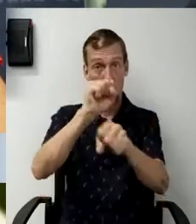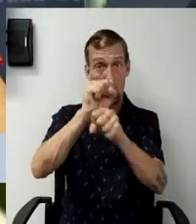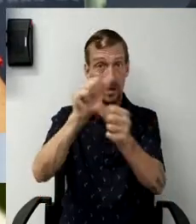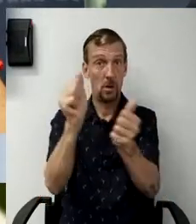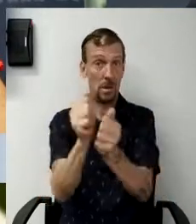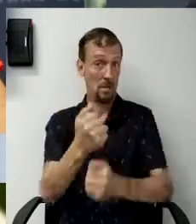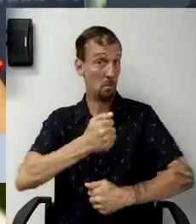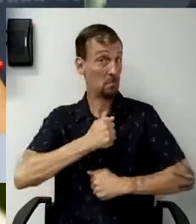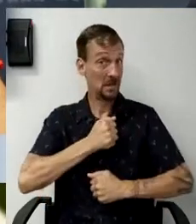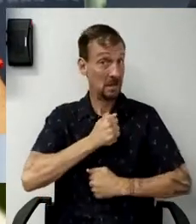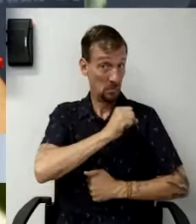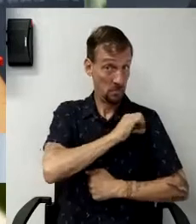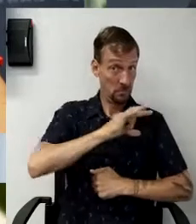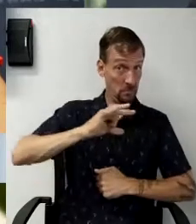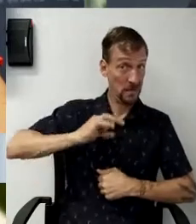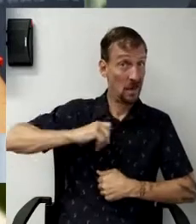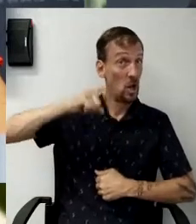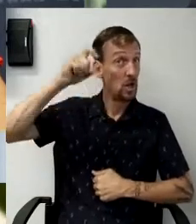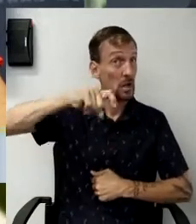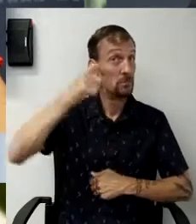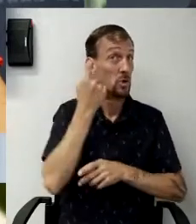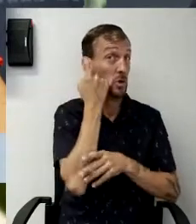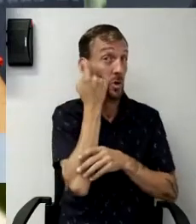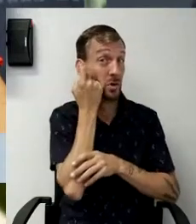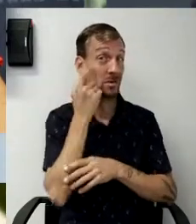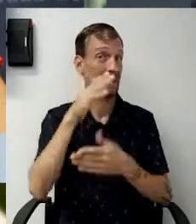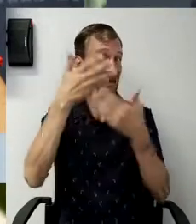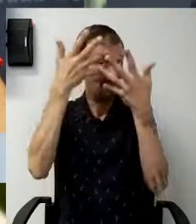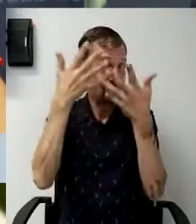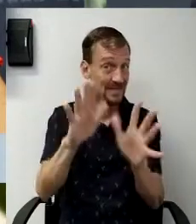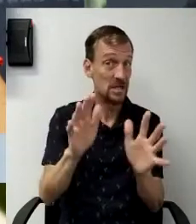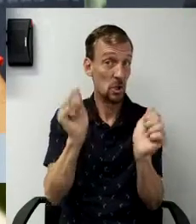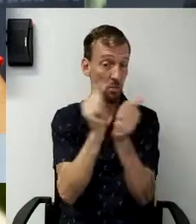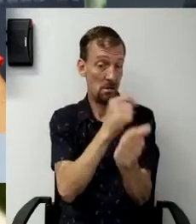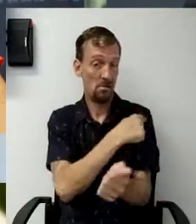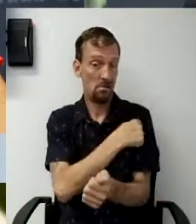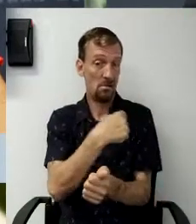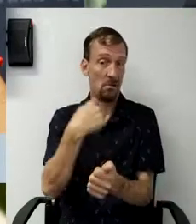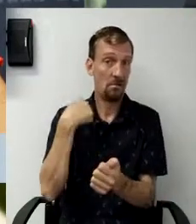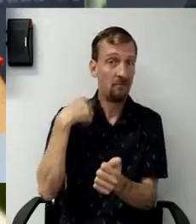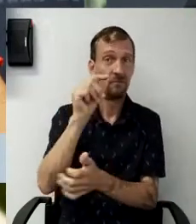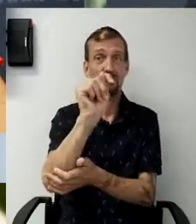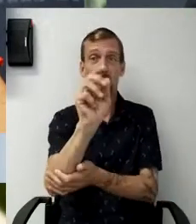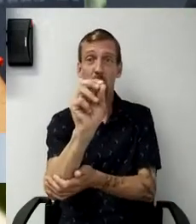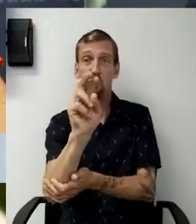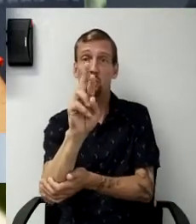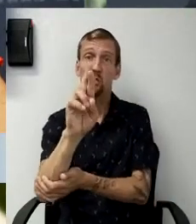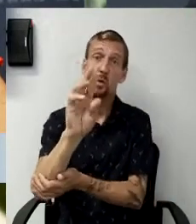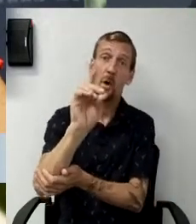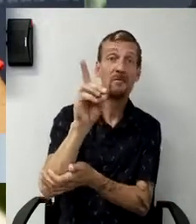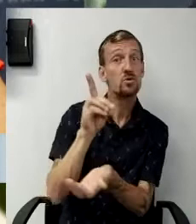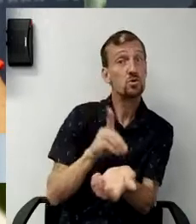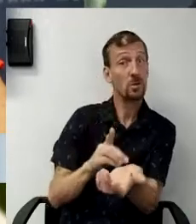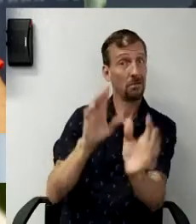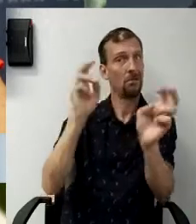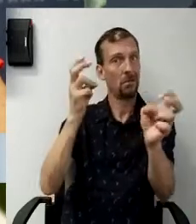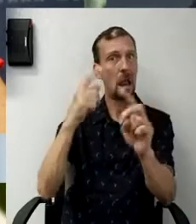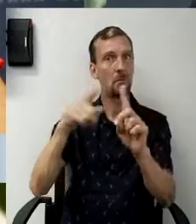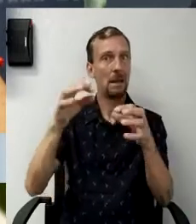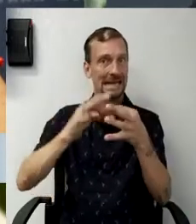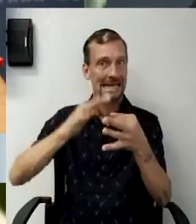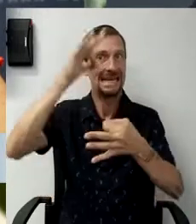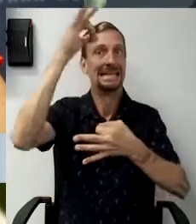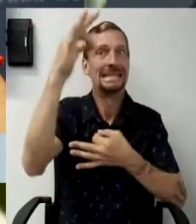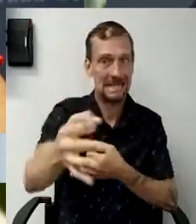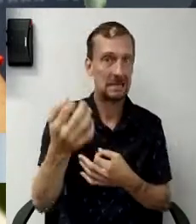They were supposed to end their tour of duty with us on August 7th, but they extended their